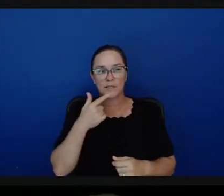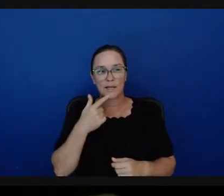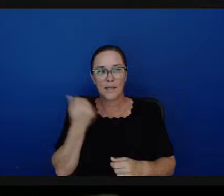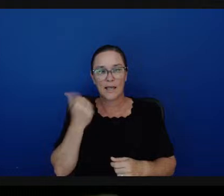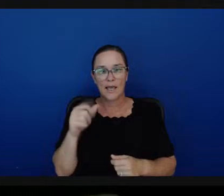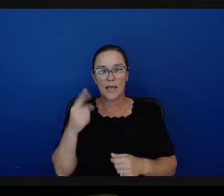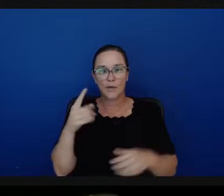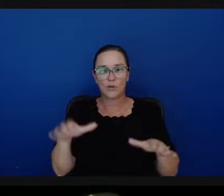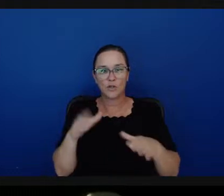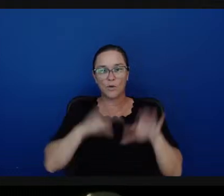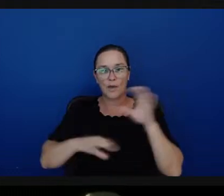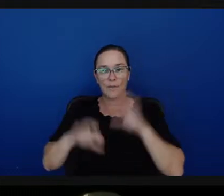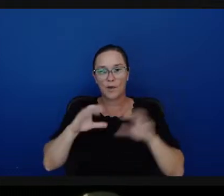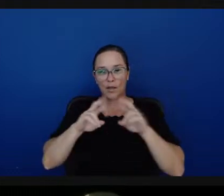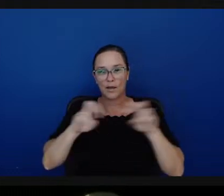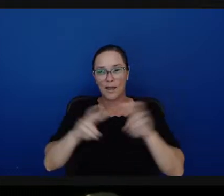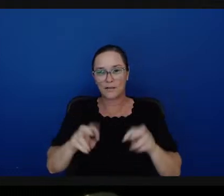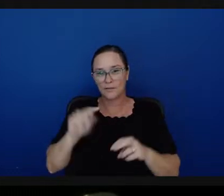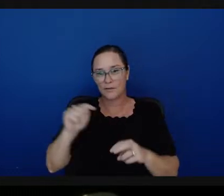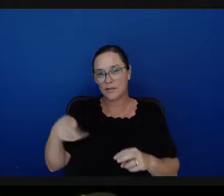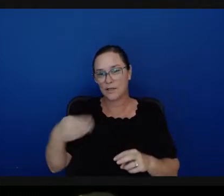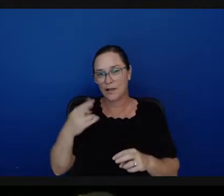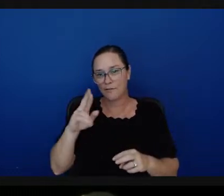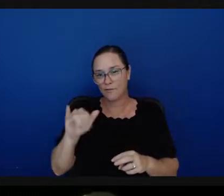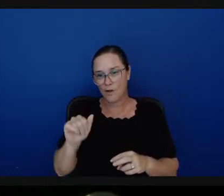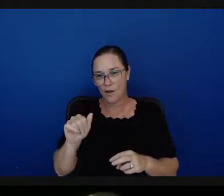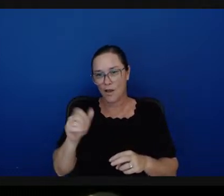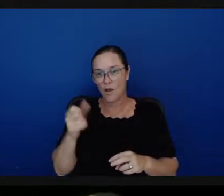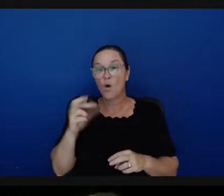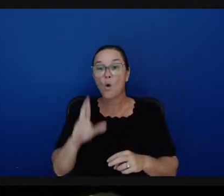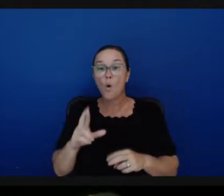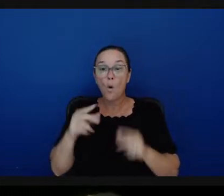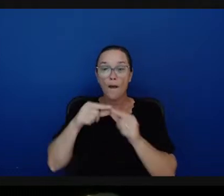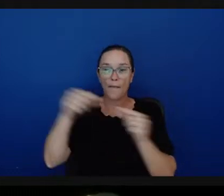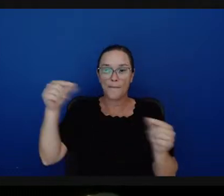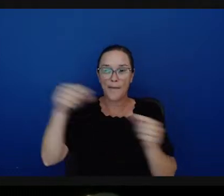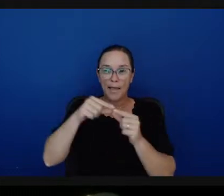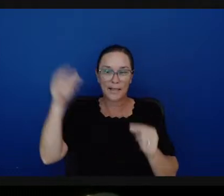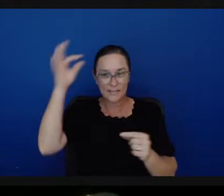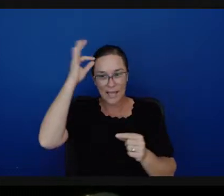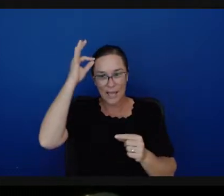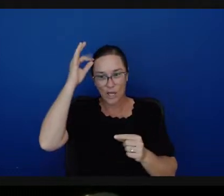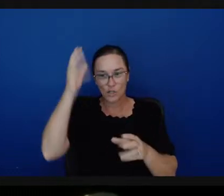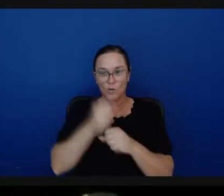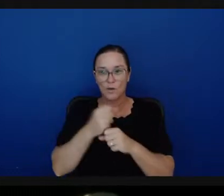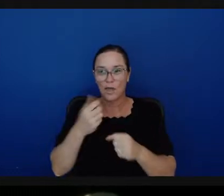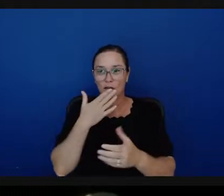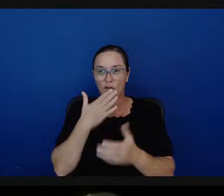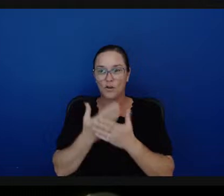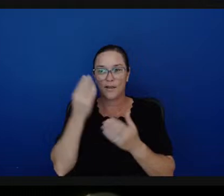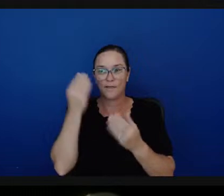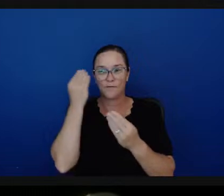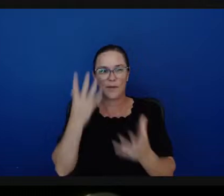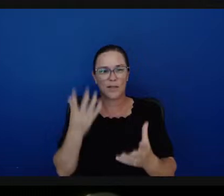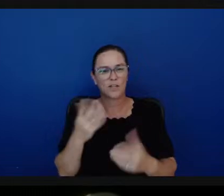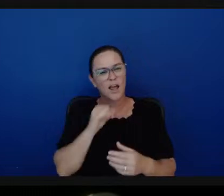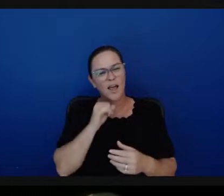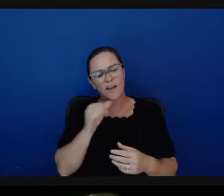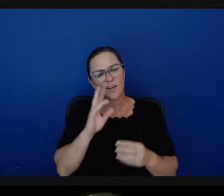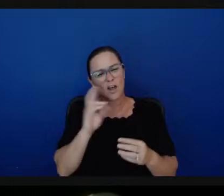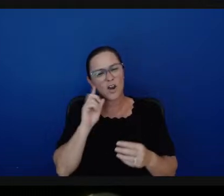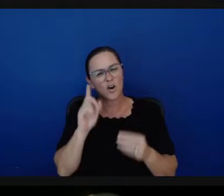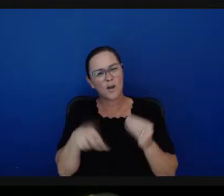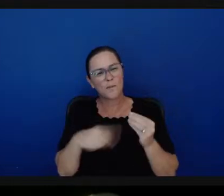chemical analysis of the tephra? We know that they do, or the Pele's hair to get useful information about that. I haven't heard analysis on